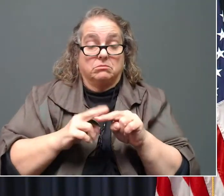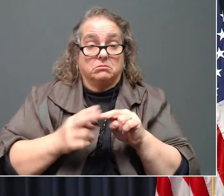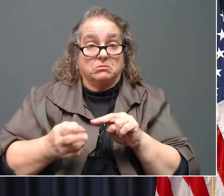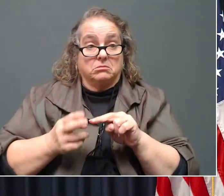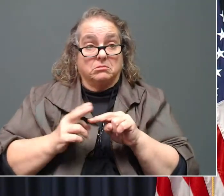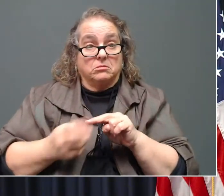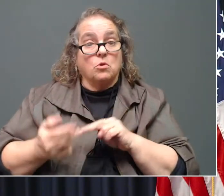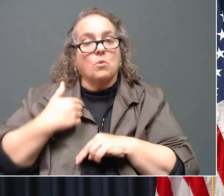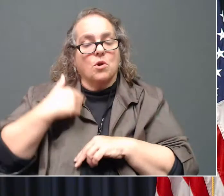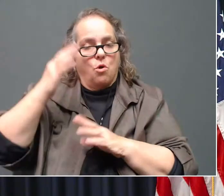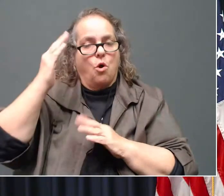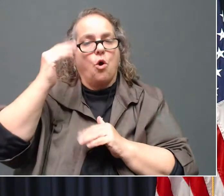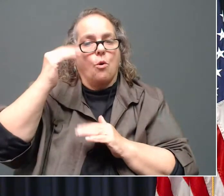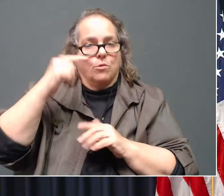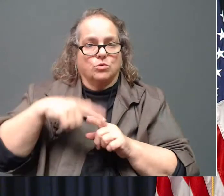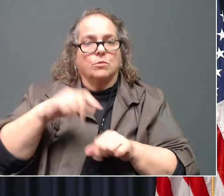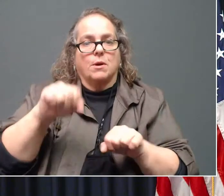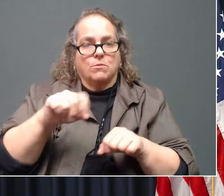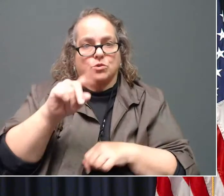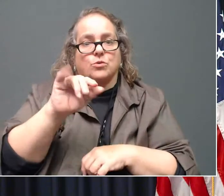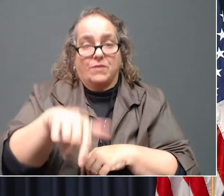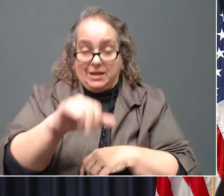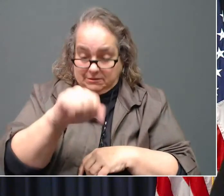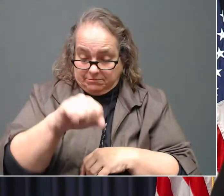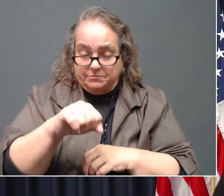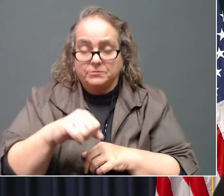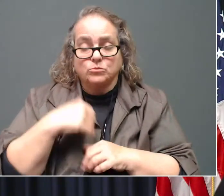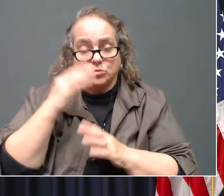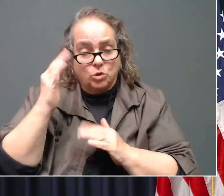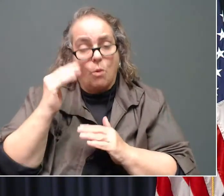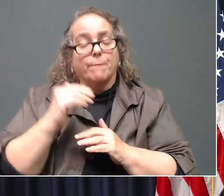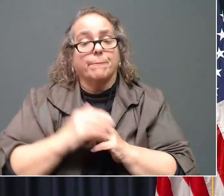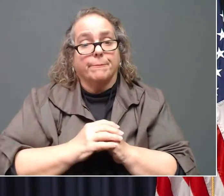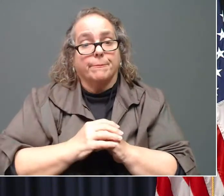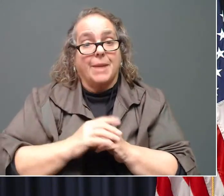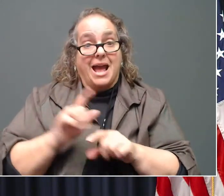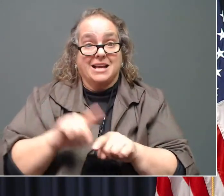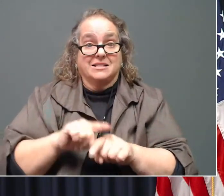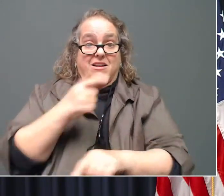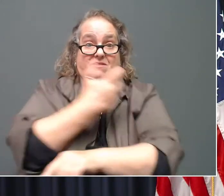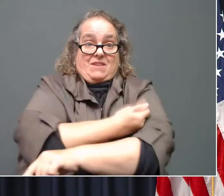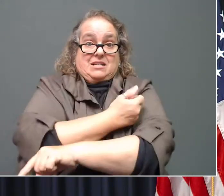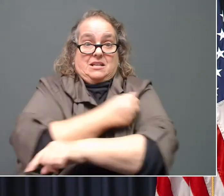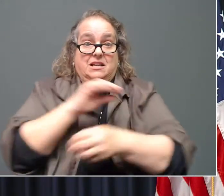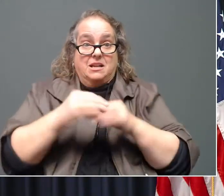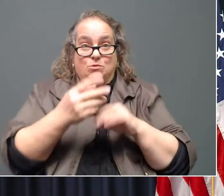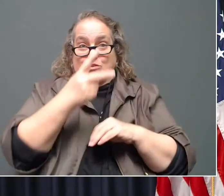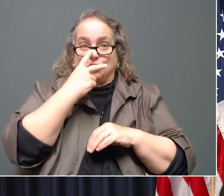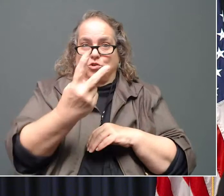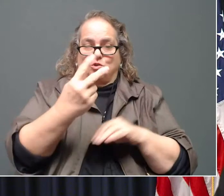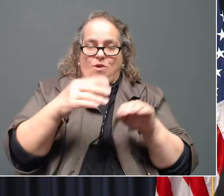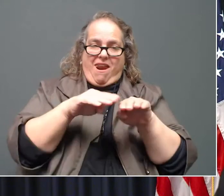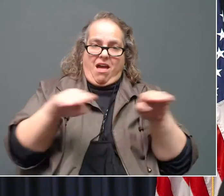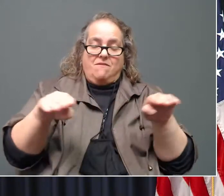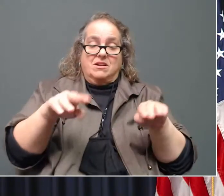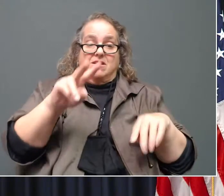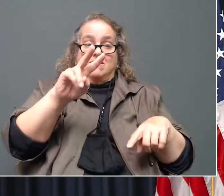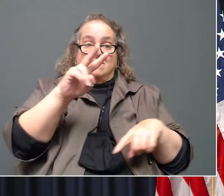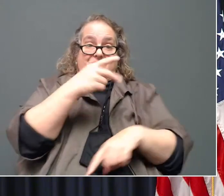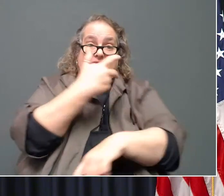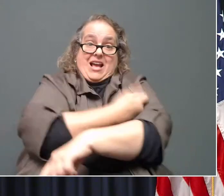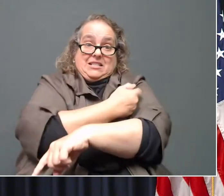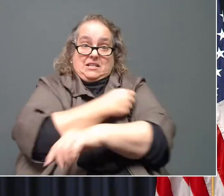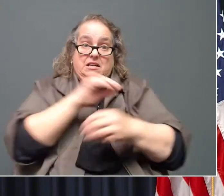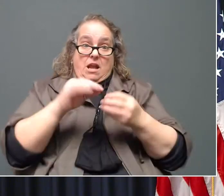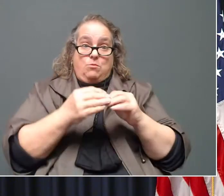able to do. And as the vaccine numbers, think about two different levels, the vaccine numbers going up and the